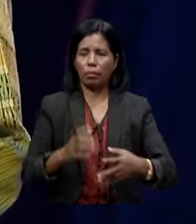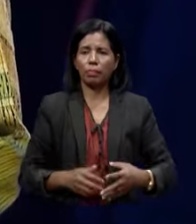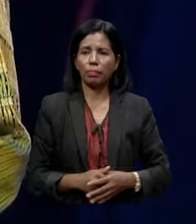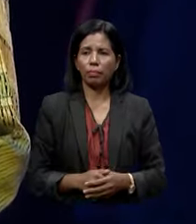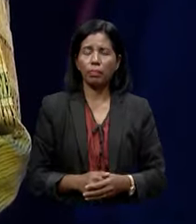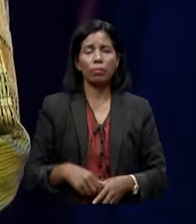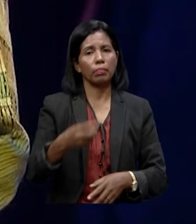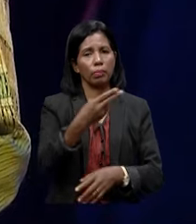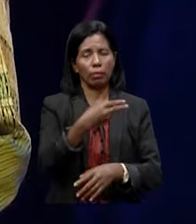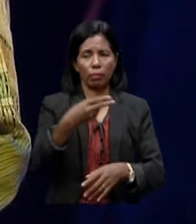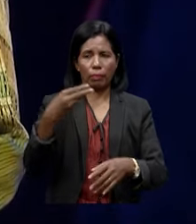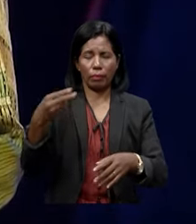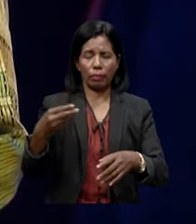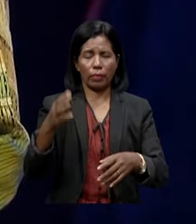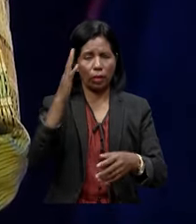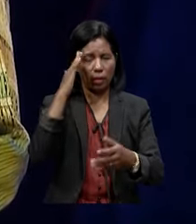Indonesia